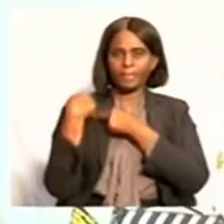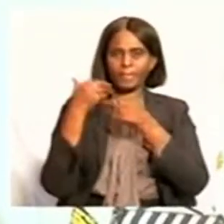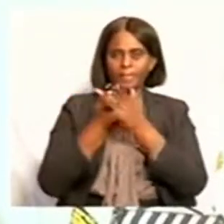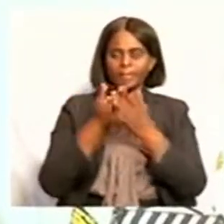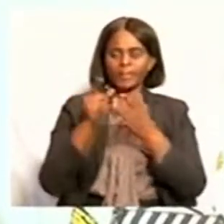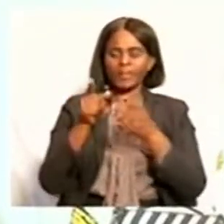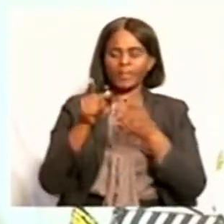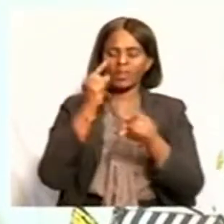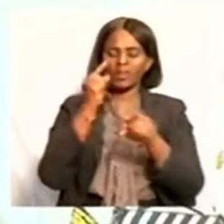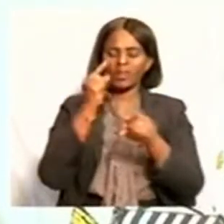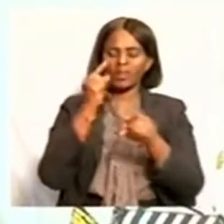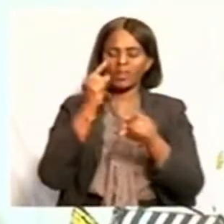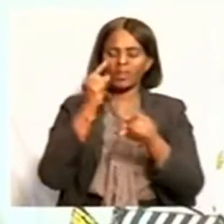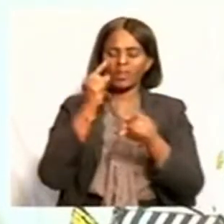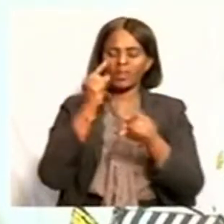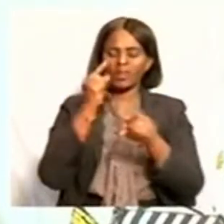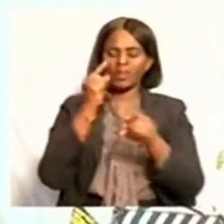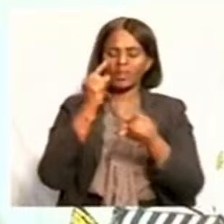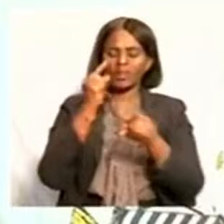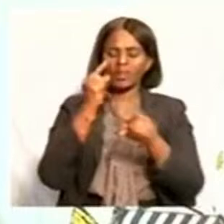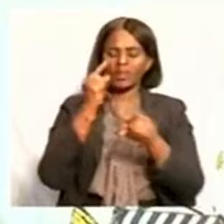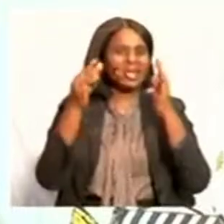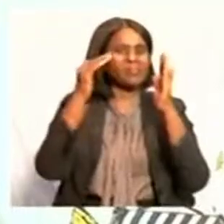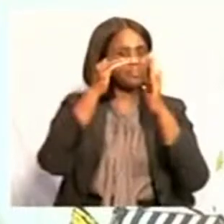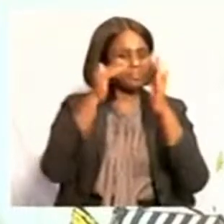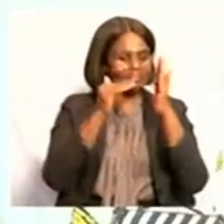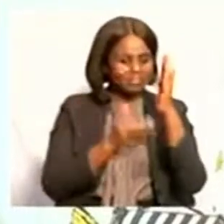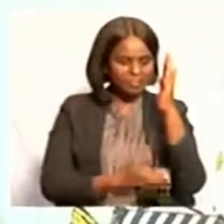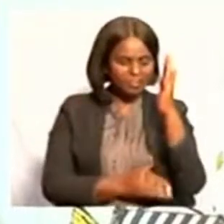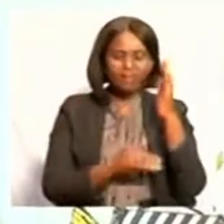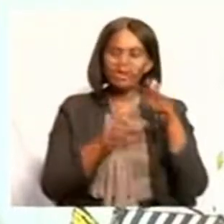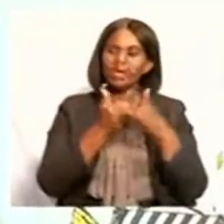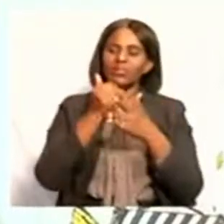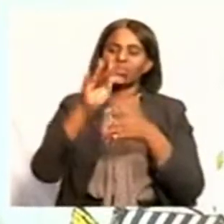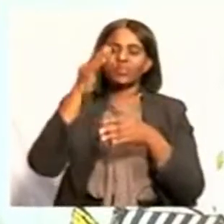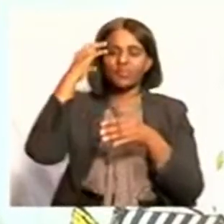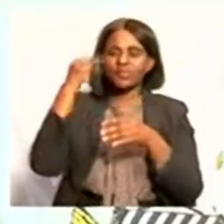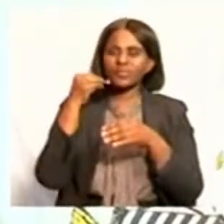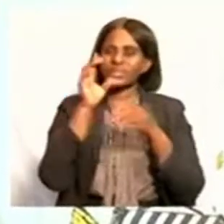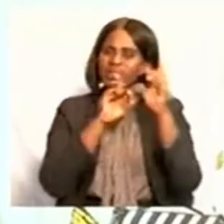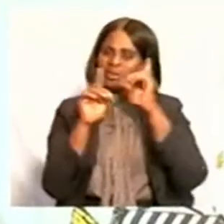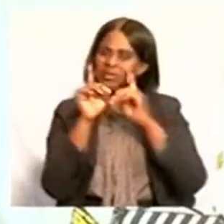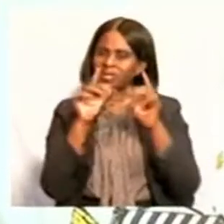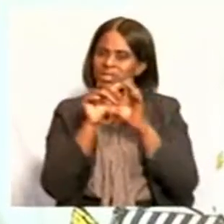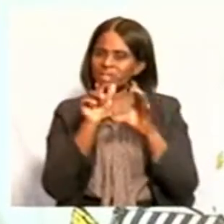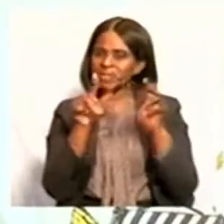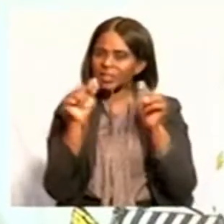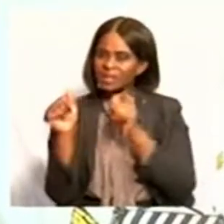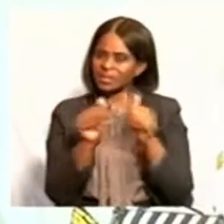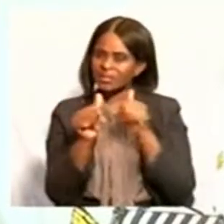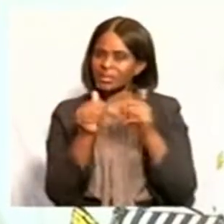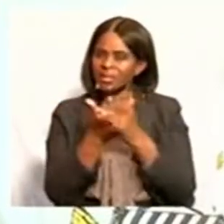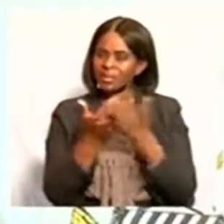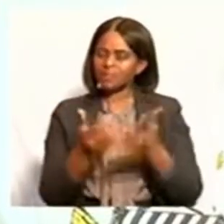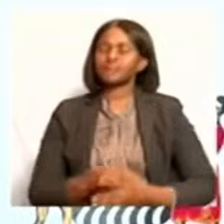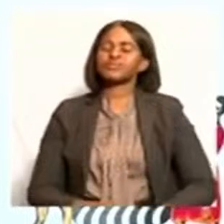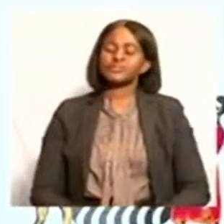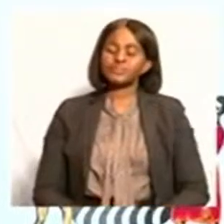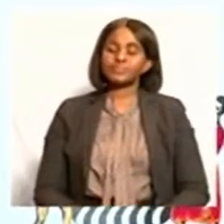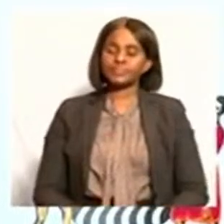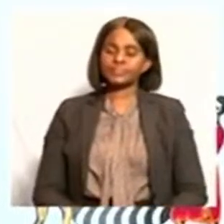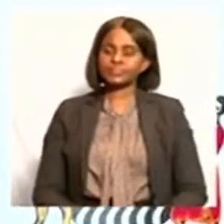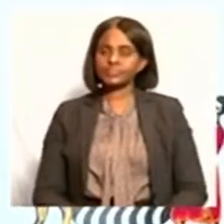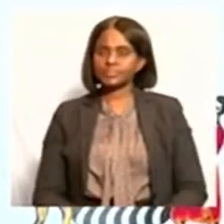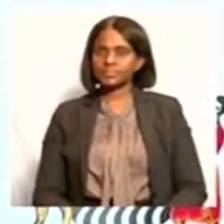think you've just catalogued quite a number of them. And how does the office engage in these activities? Okay, so with